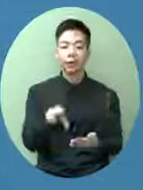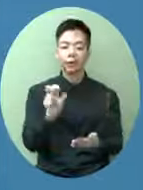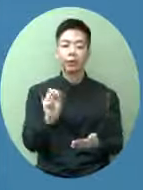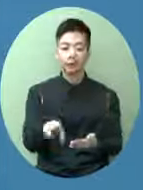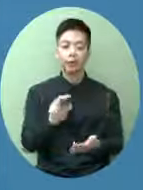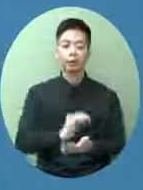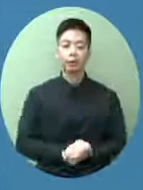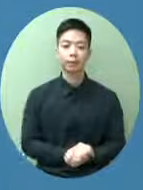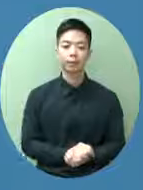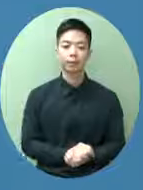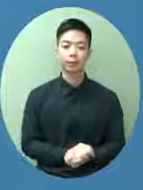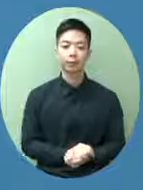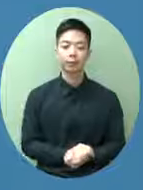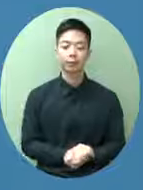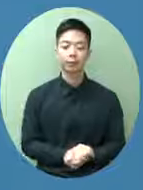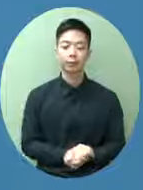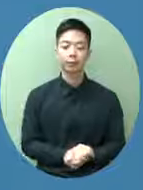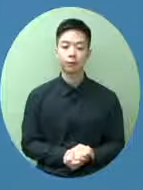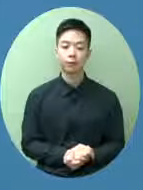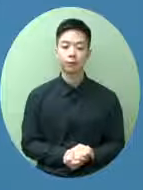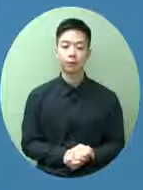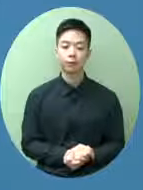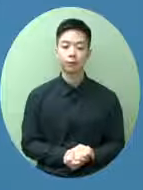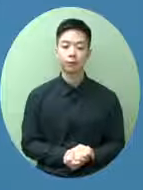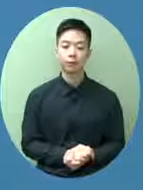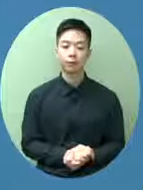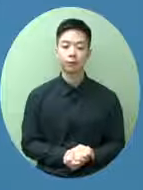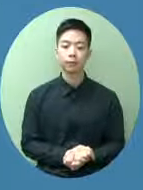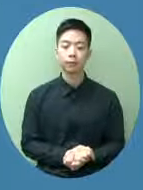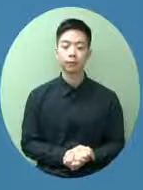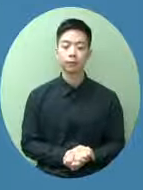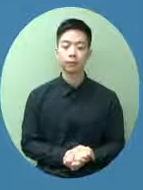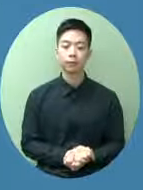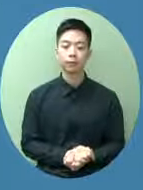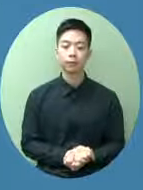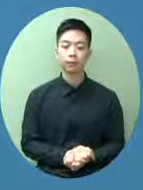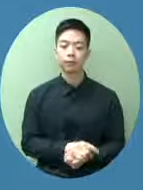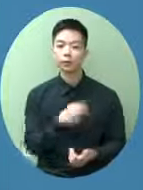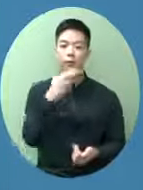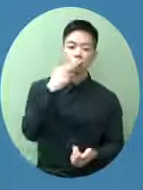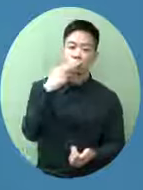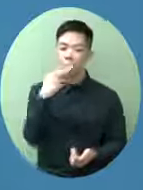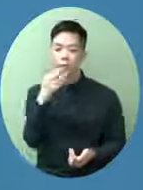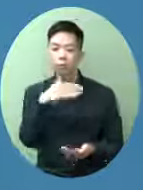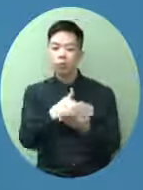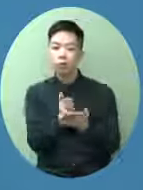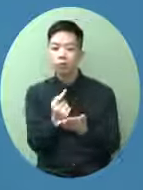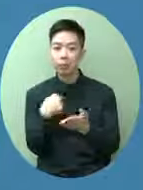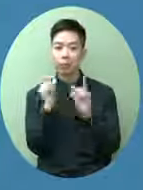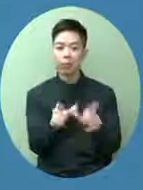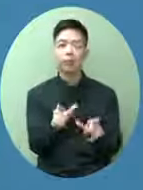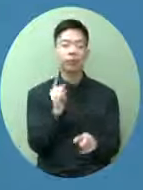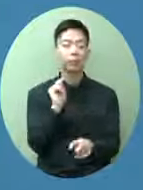so I will not comment on that sort of speculationbut my responseit doesn't make sensefor us to